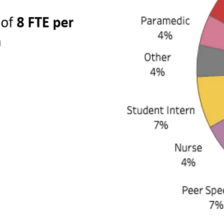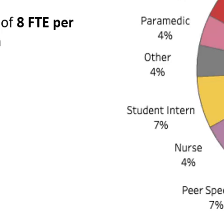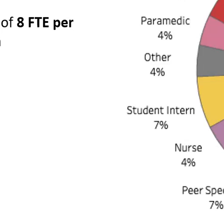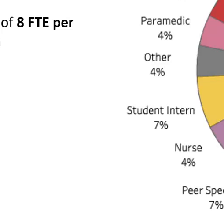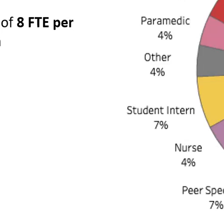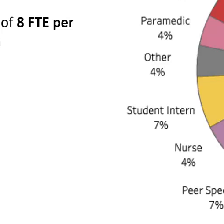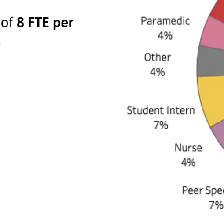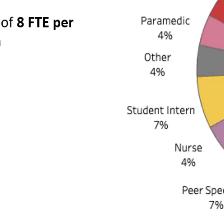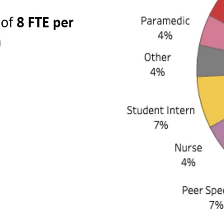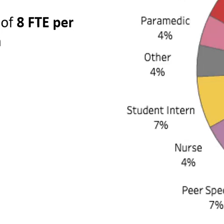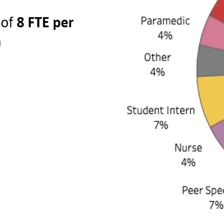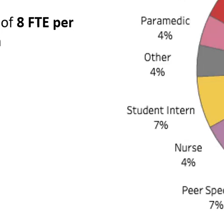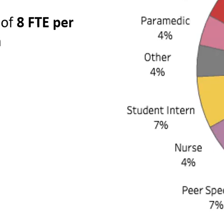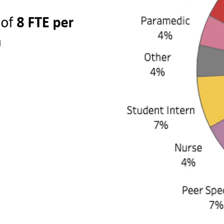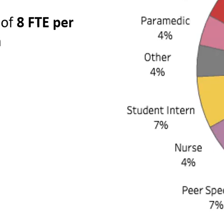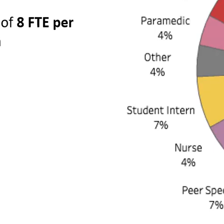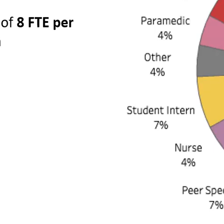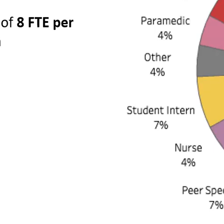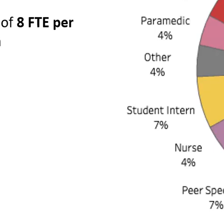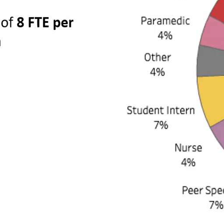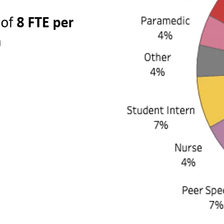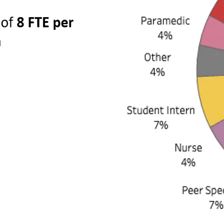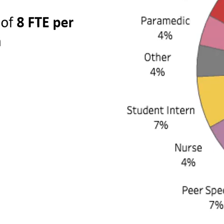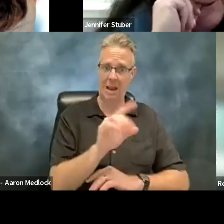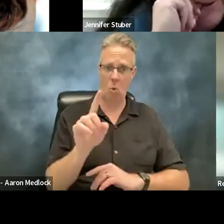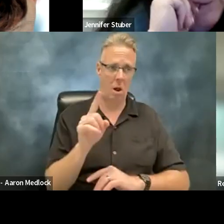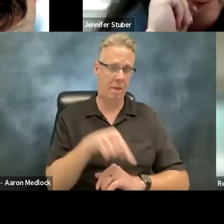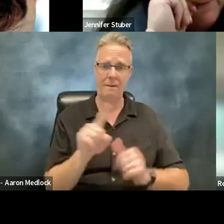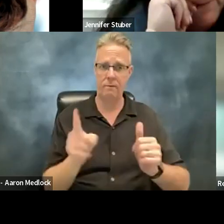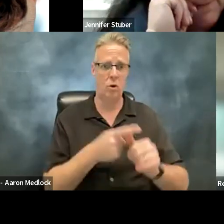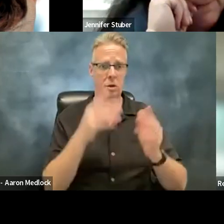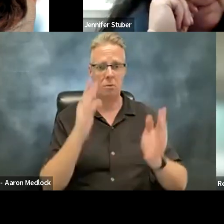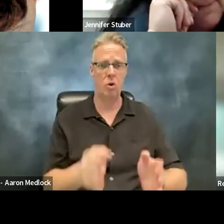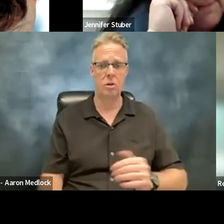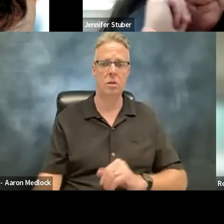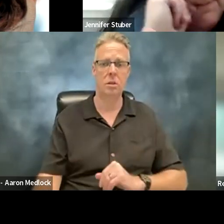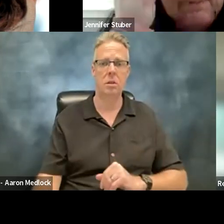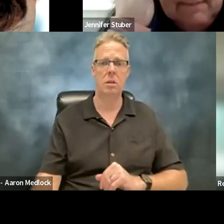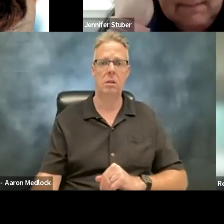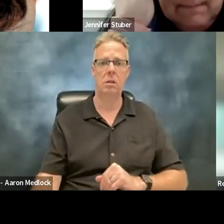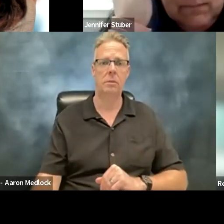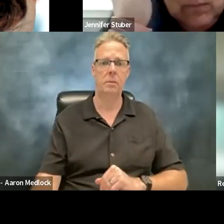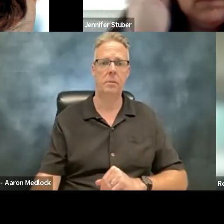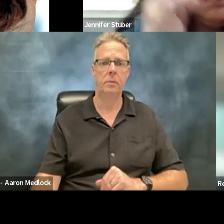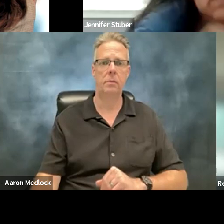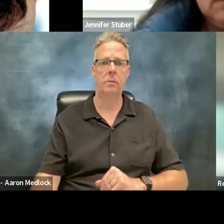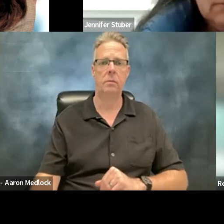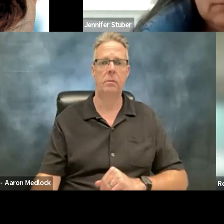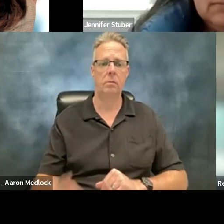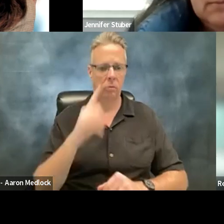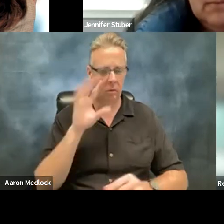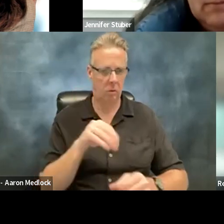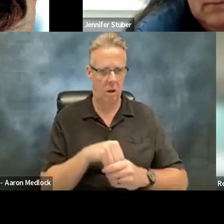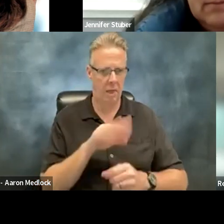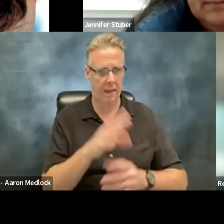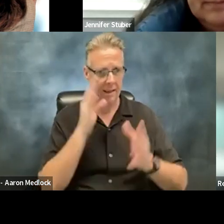the dispatchers, probably, well, the first one when it comes through 911, they're the first one to touch the event, and their decision making and what